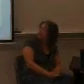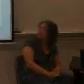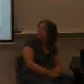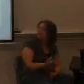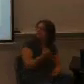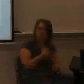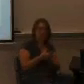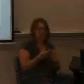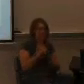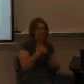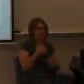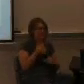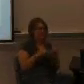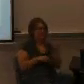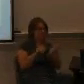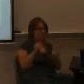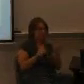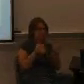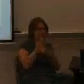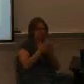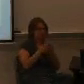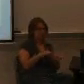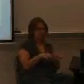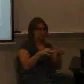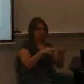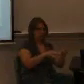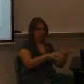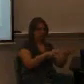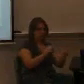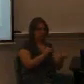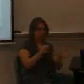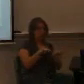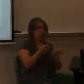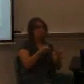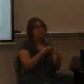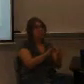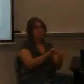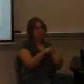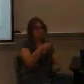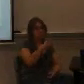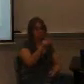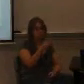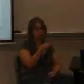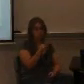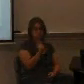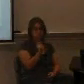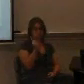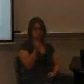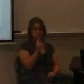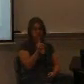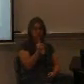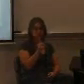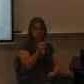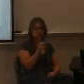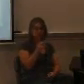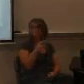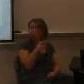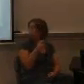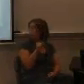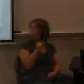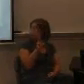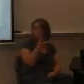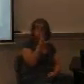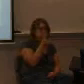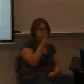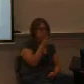And then we have the diversity of some of the floating attached plants. This is that Acornia, water